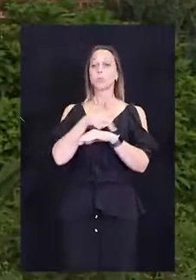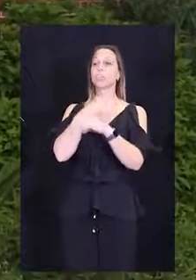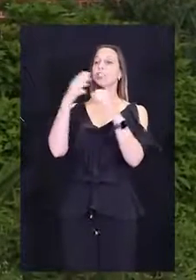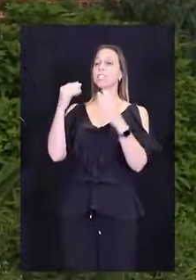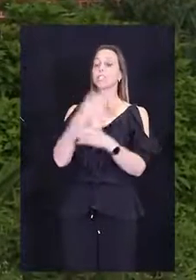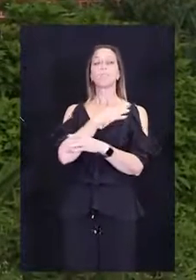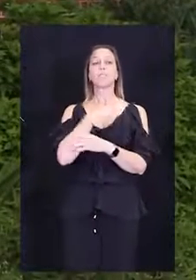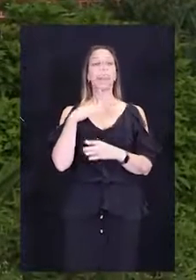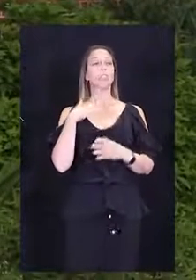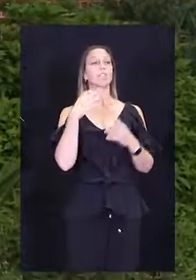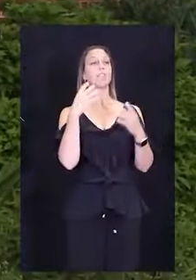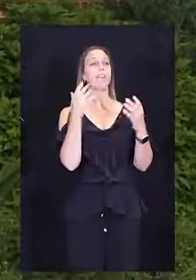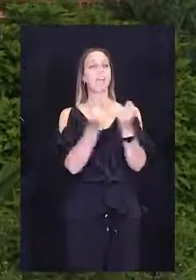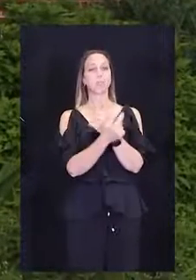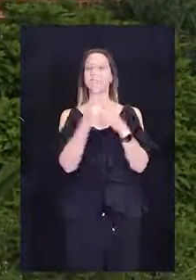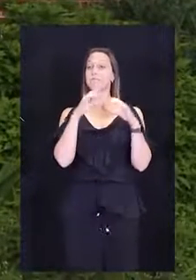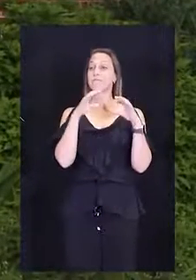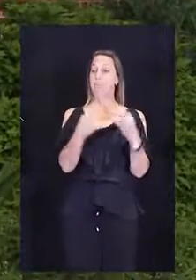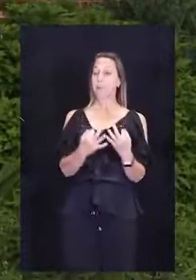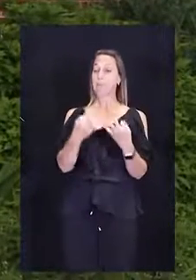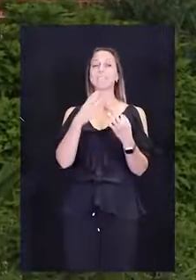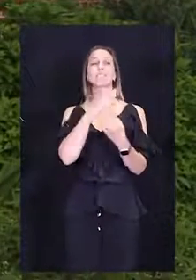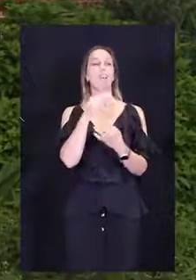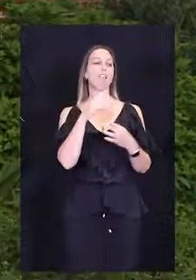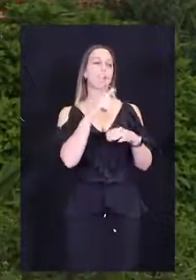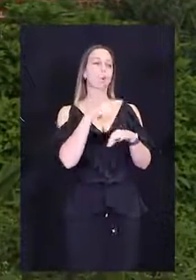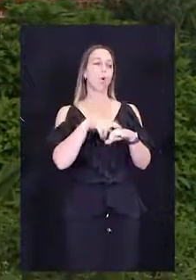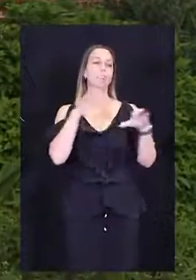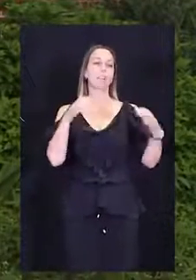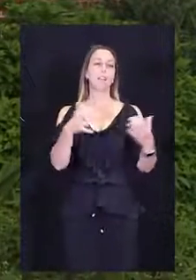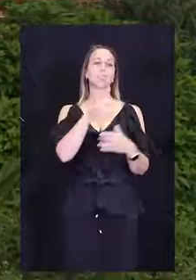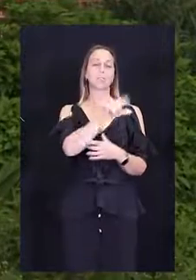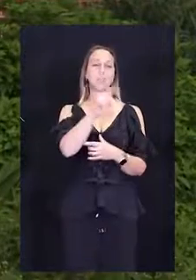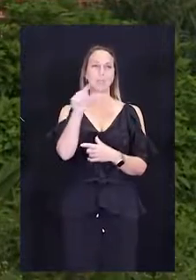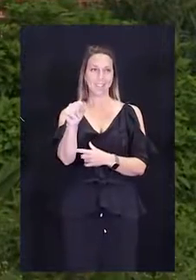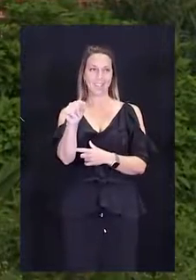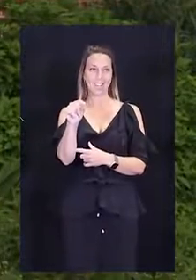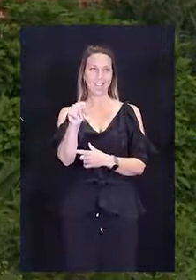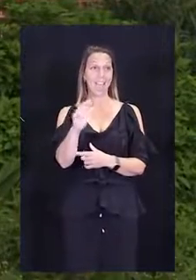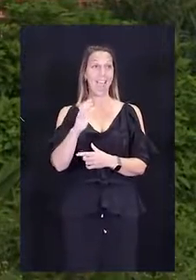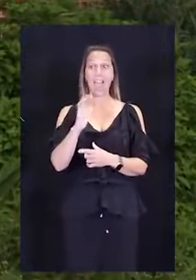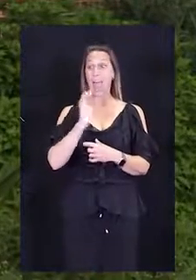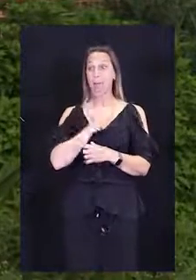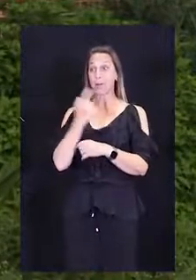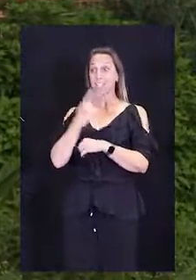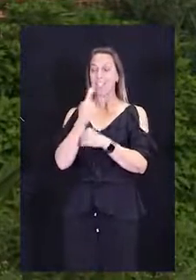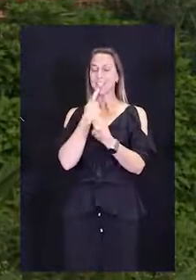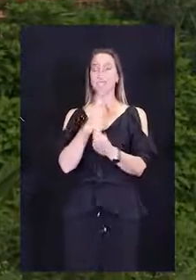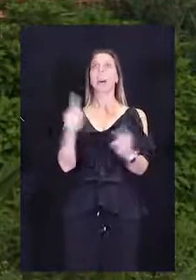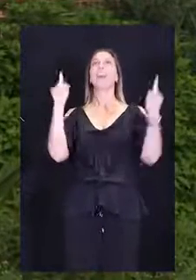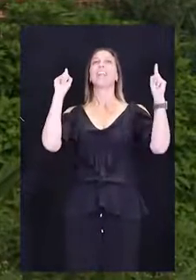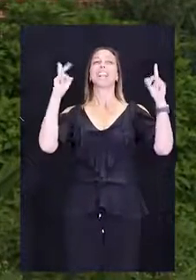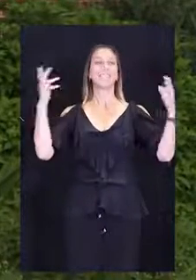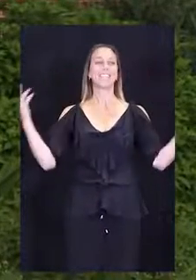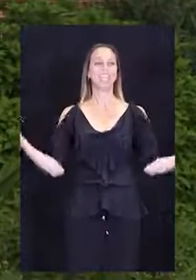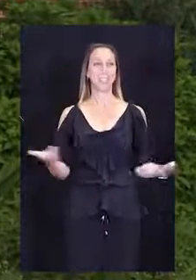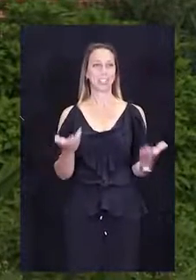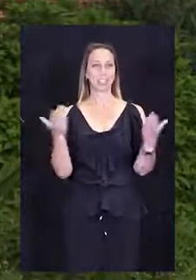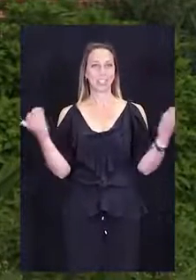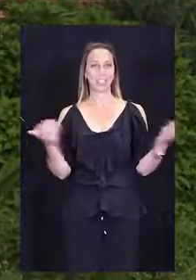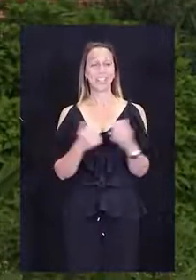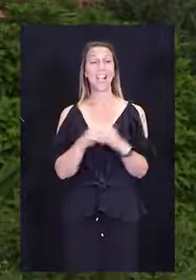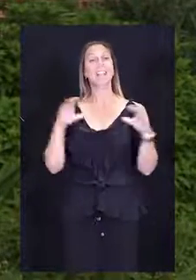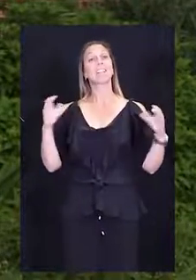School board members, principals, teachers, faculty, staff, families, and Central Dauphin class of 2020, our day